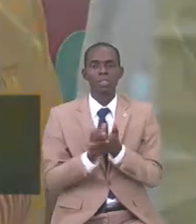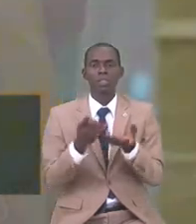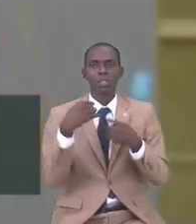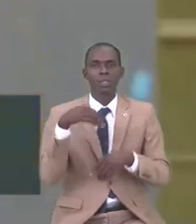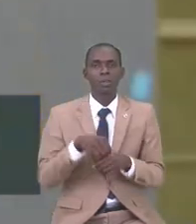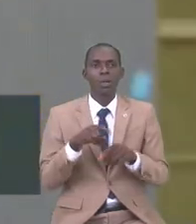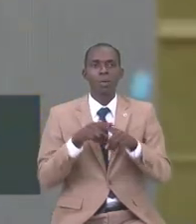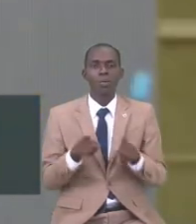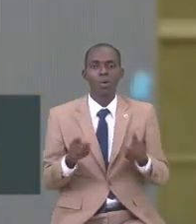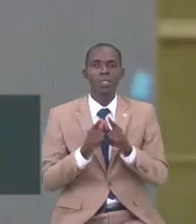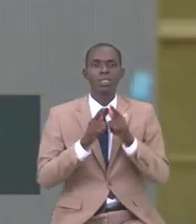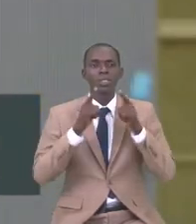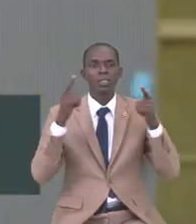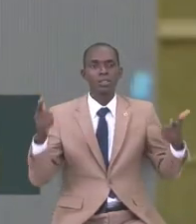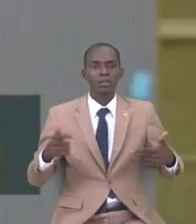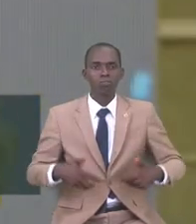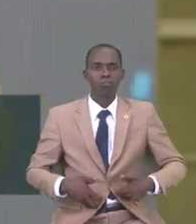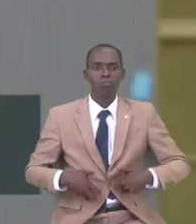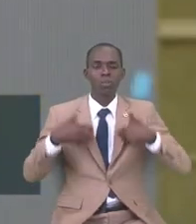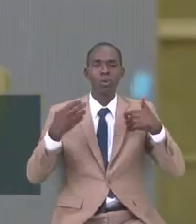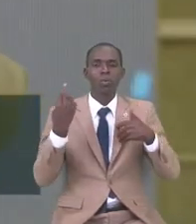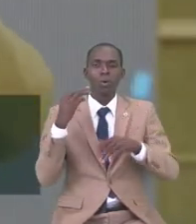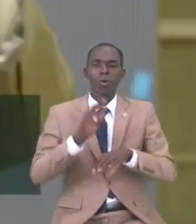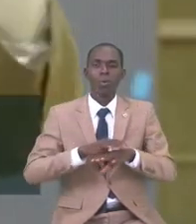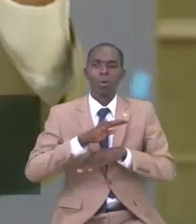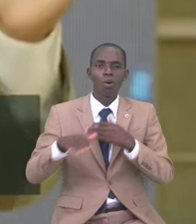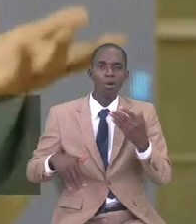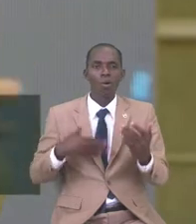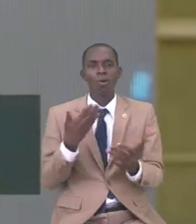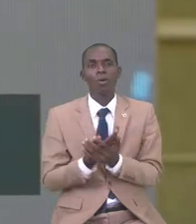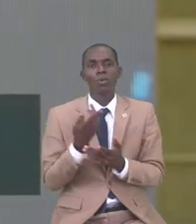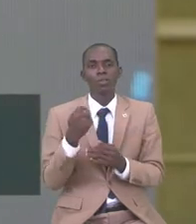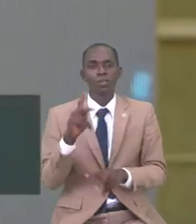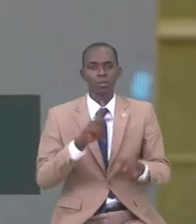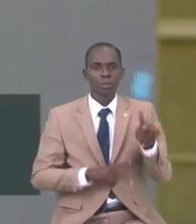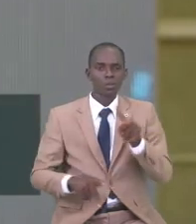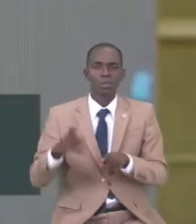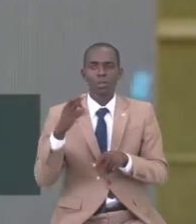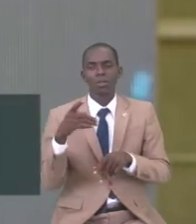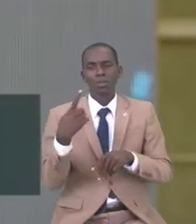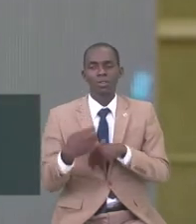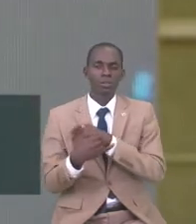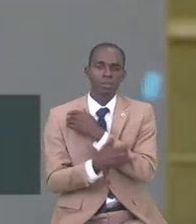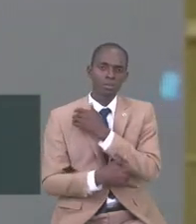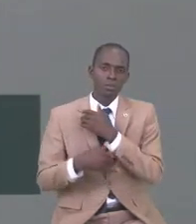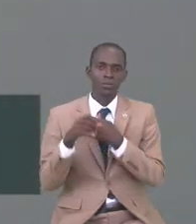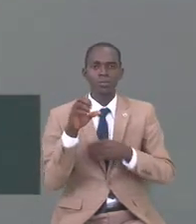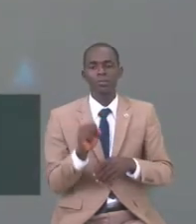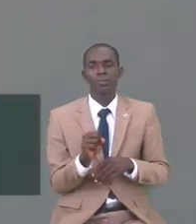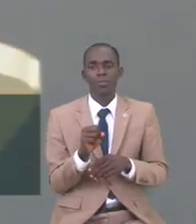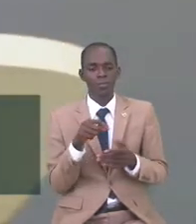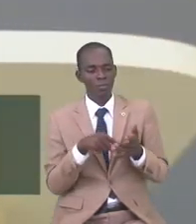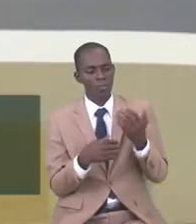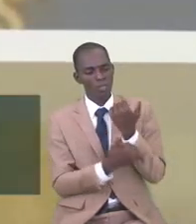But great vexations were upon all the inhabitants of the countries. This